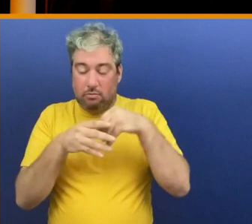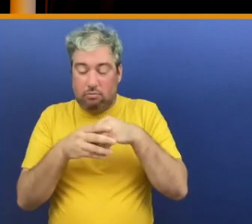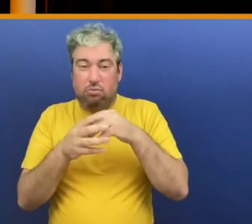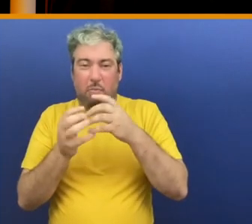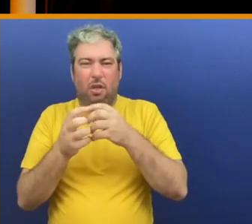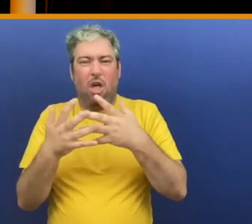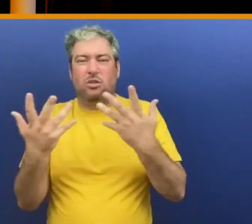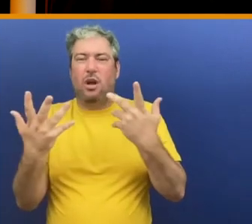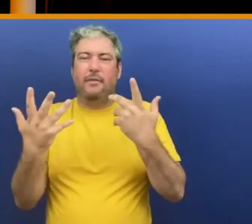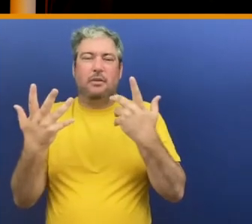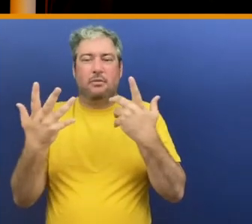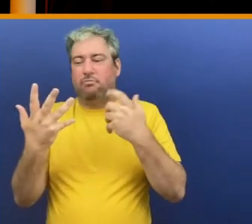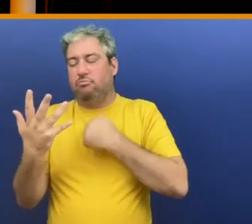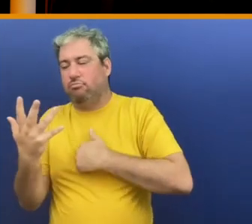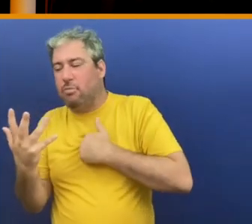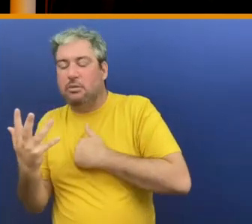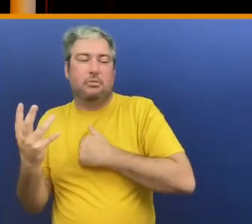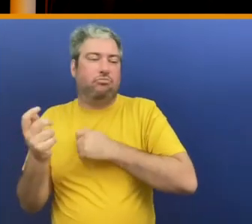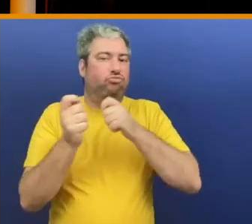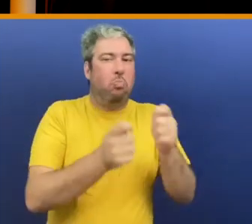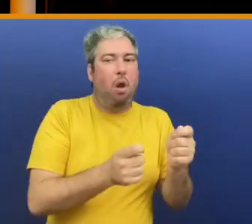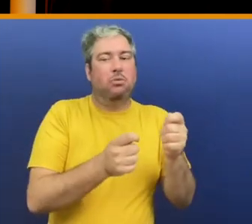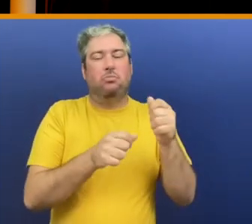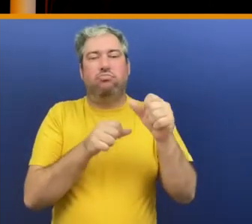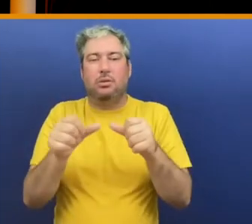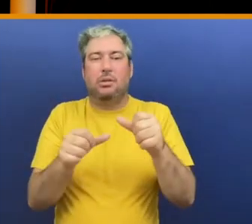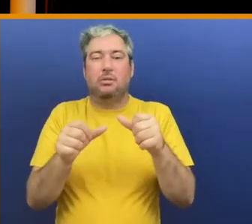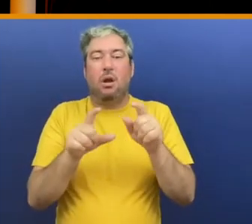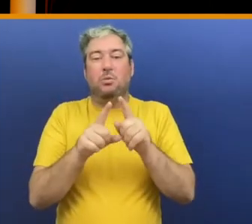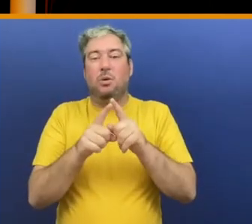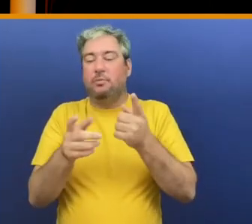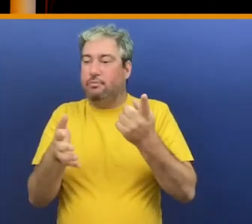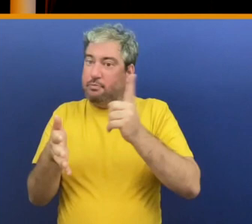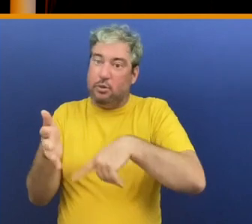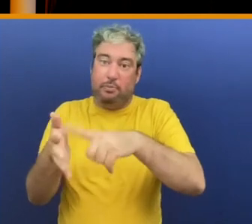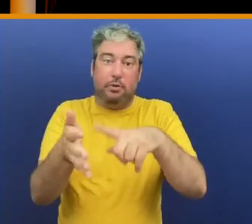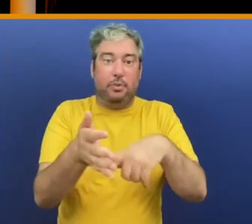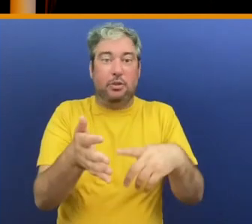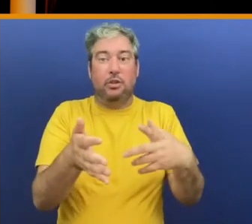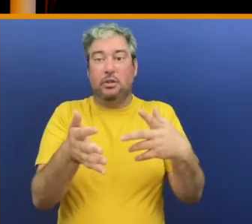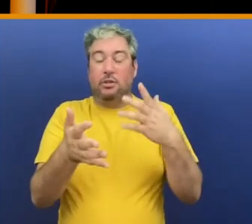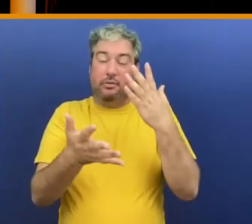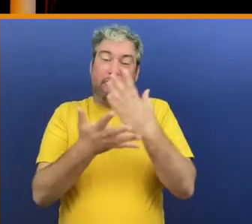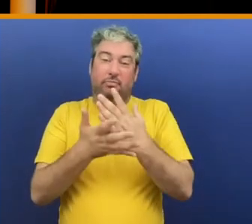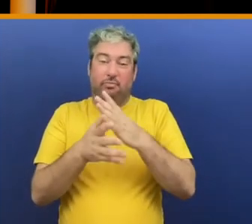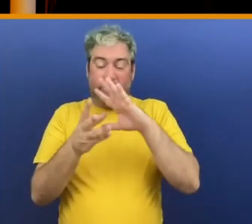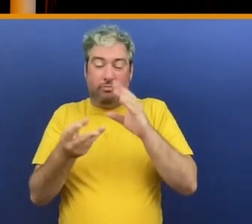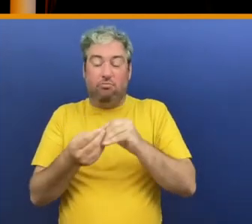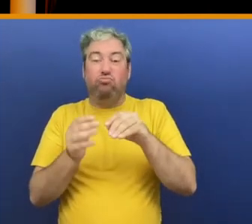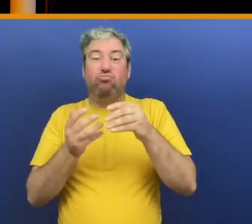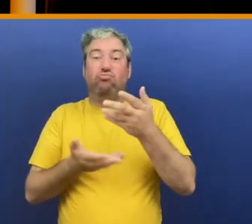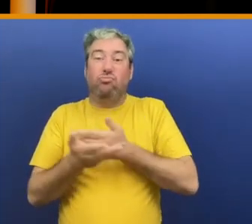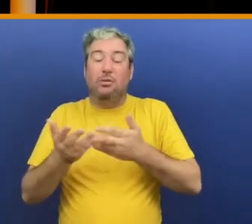The EU's use of trade policy to foster fundamental rights is imperfect, but nonetheless, it provides an example of what's